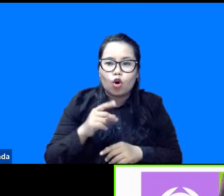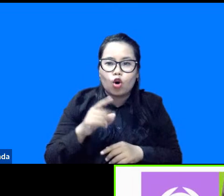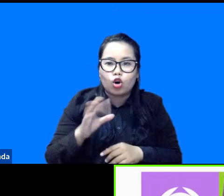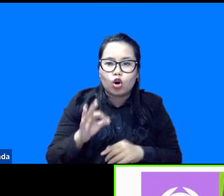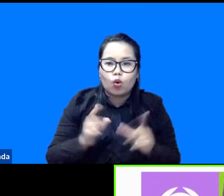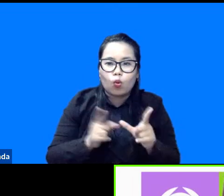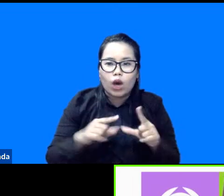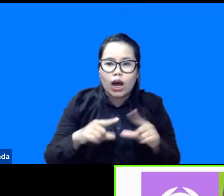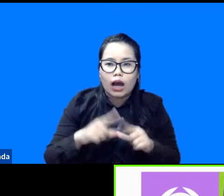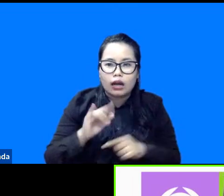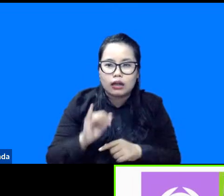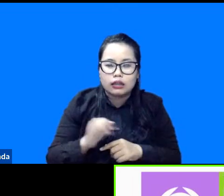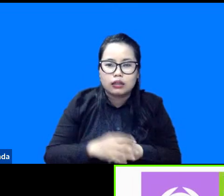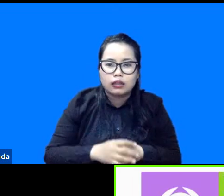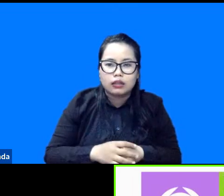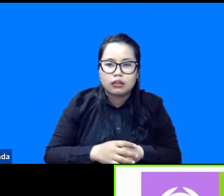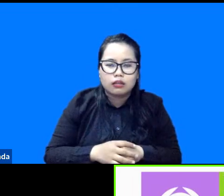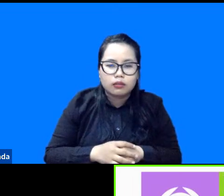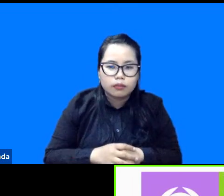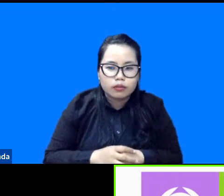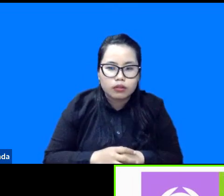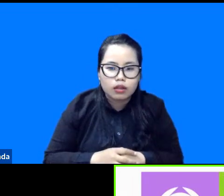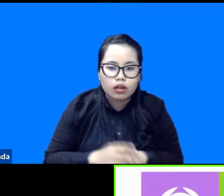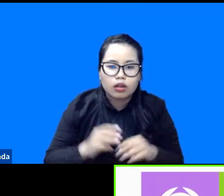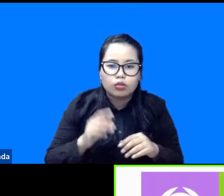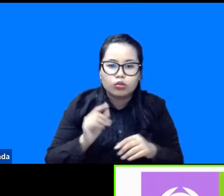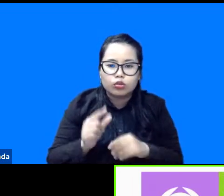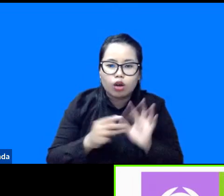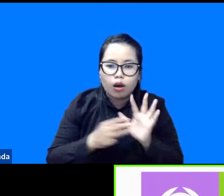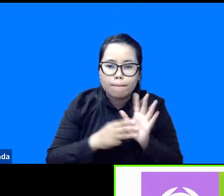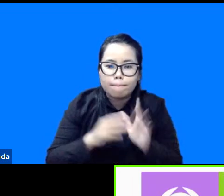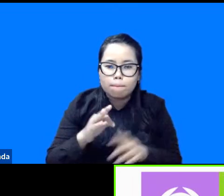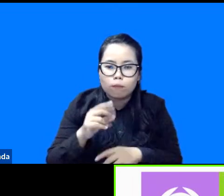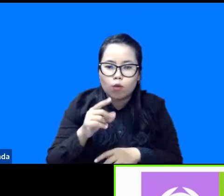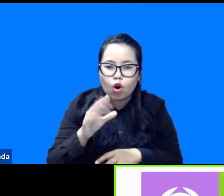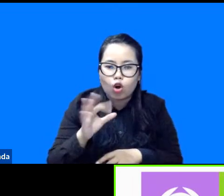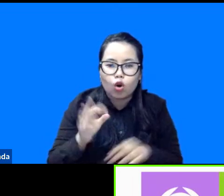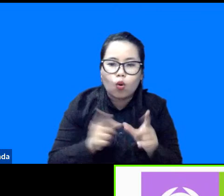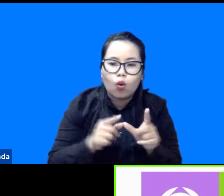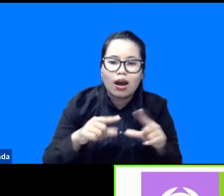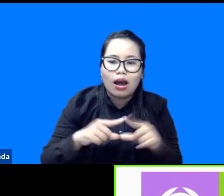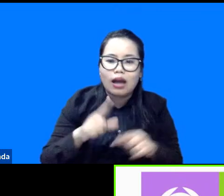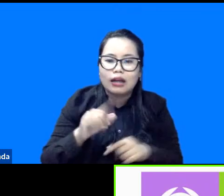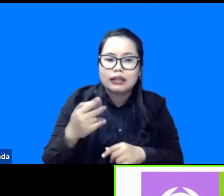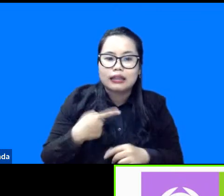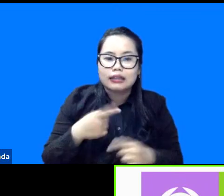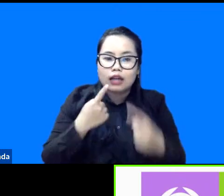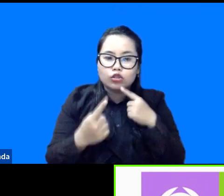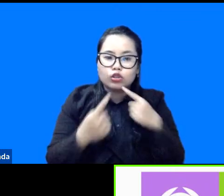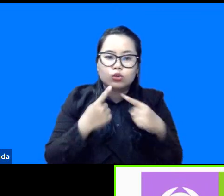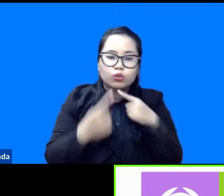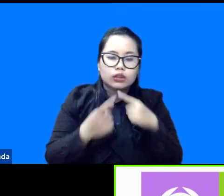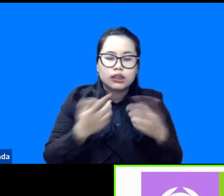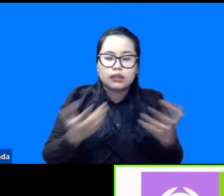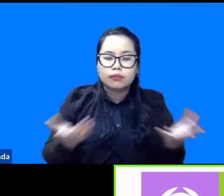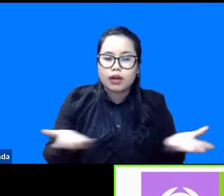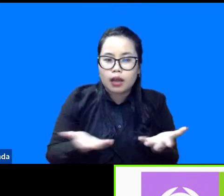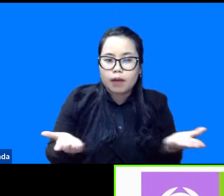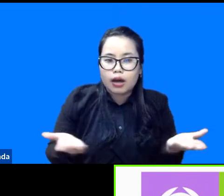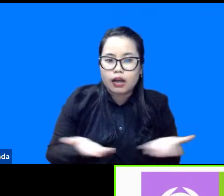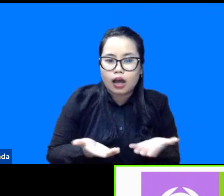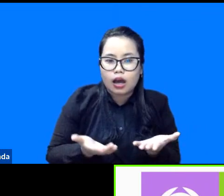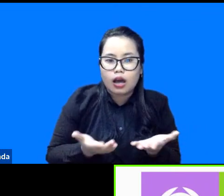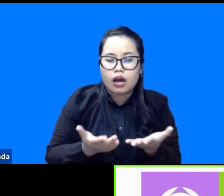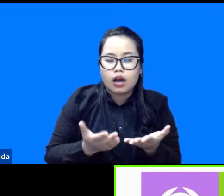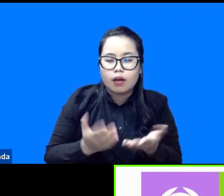Utara. We discussed with them how to make the government of the natural resources in their area is